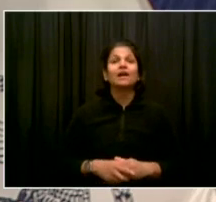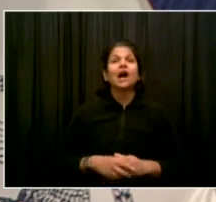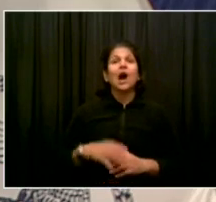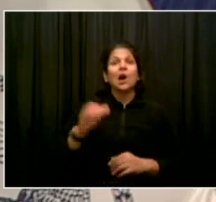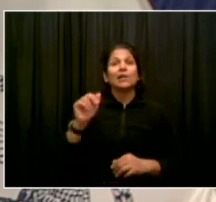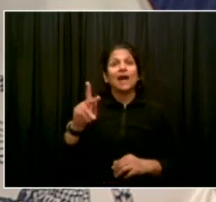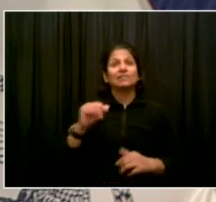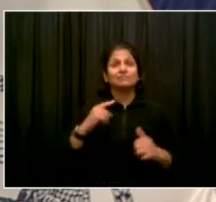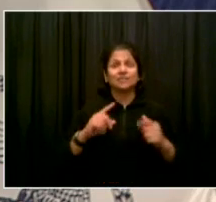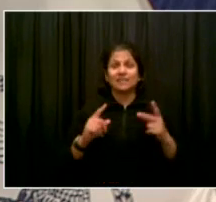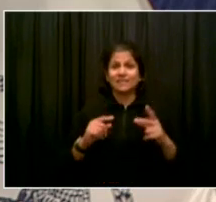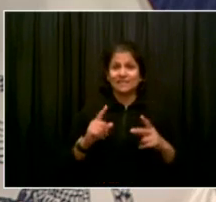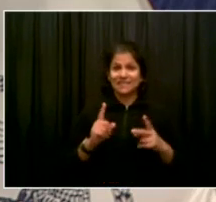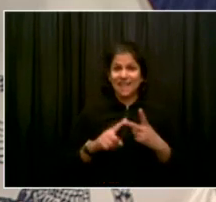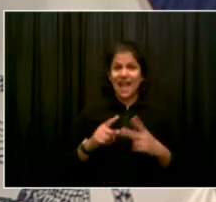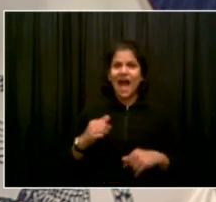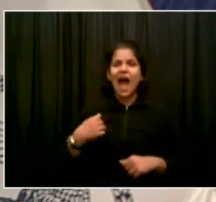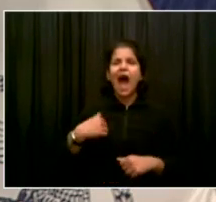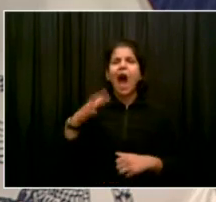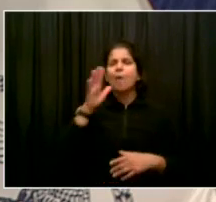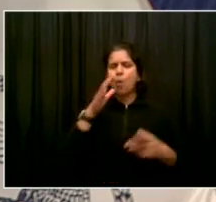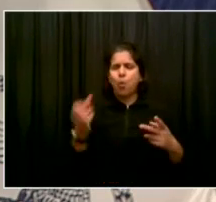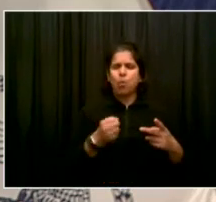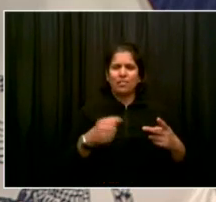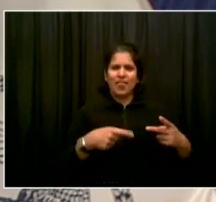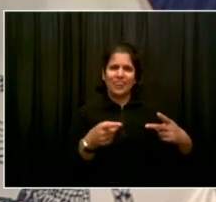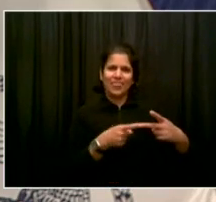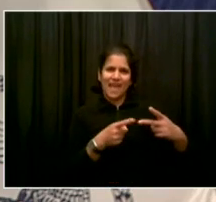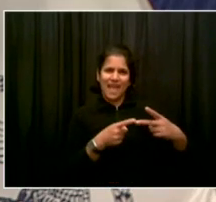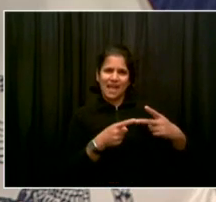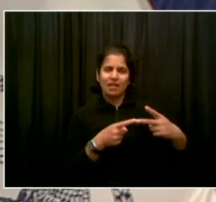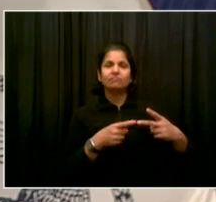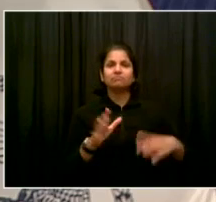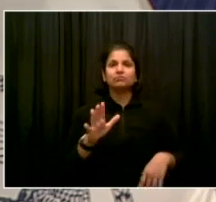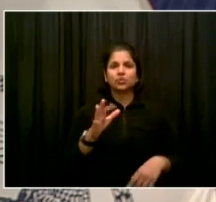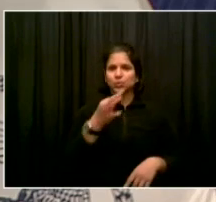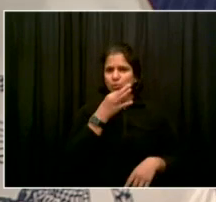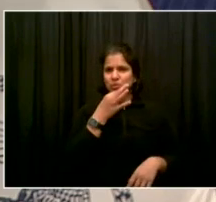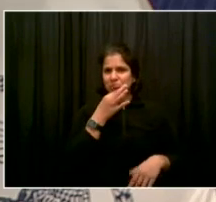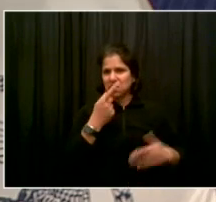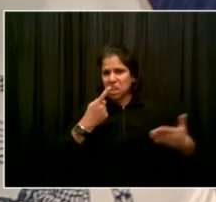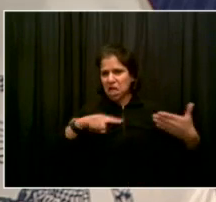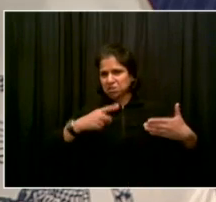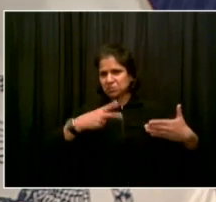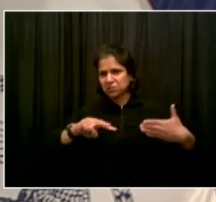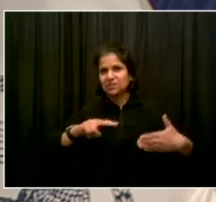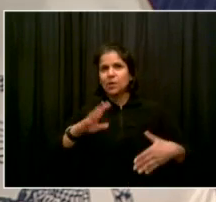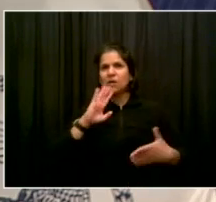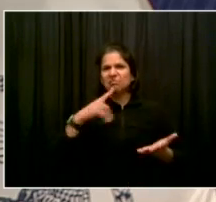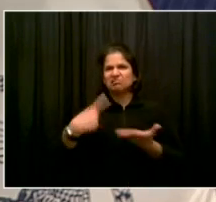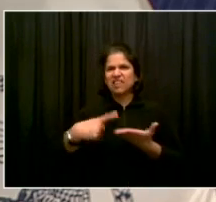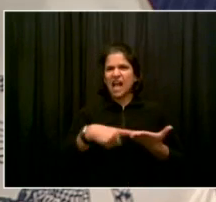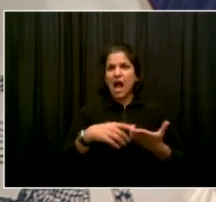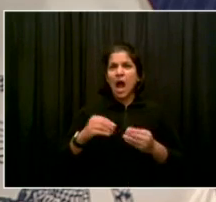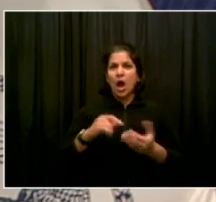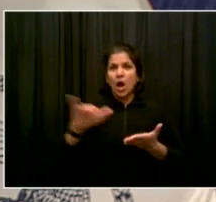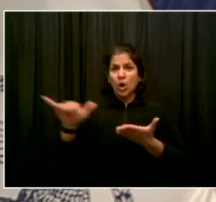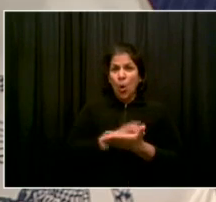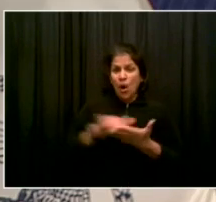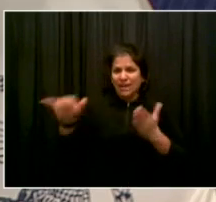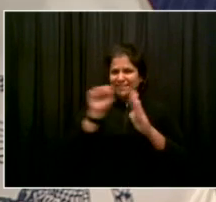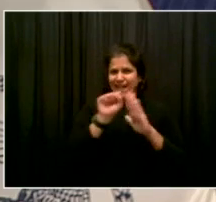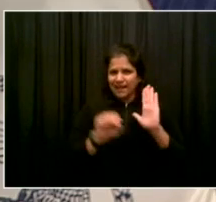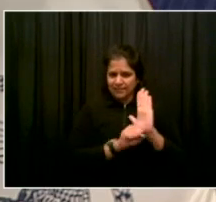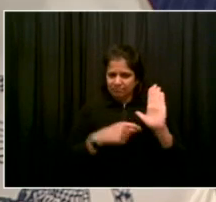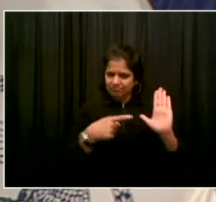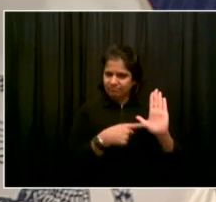issues affecting the state in the weeks ahead. But we're going to have to use very, very aggressive approaches